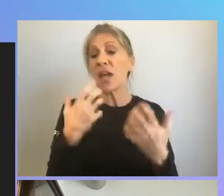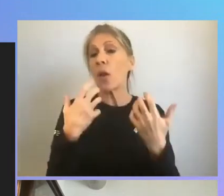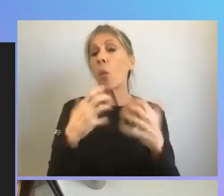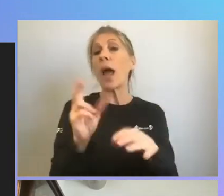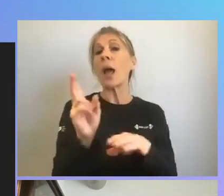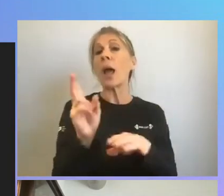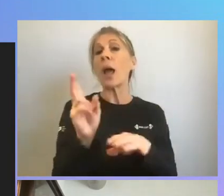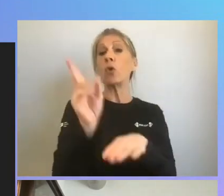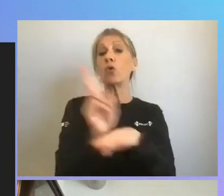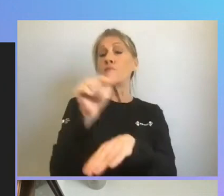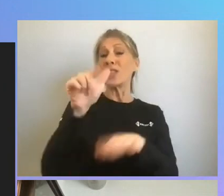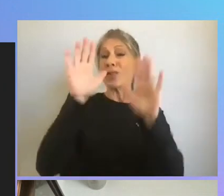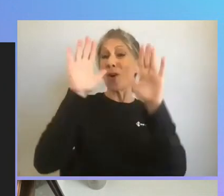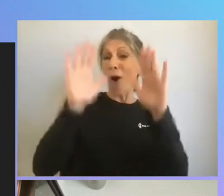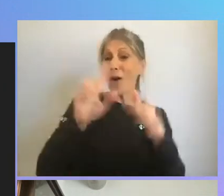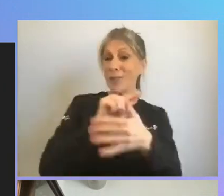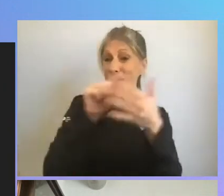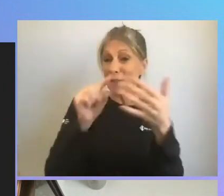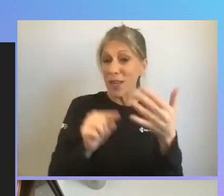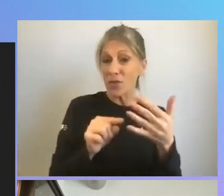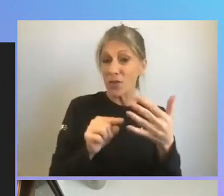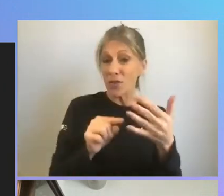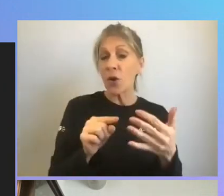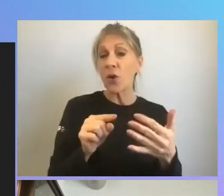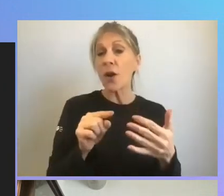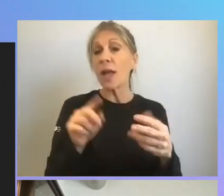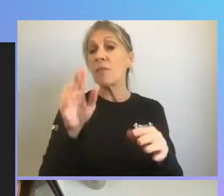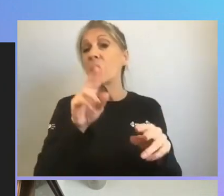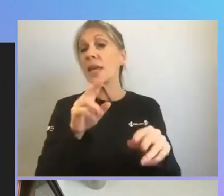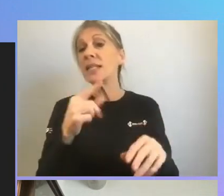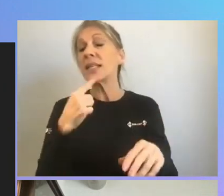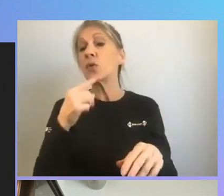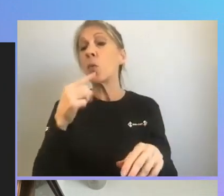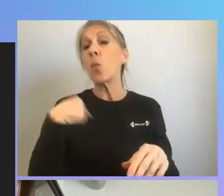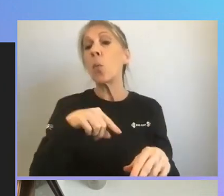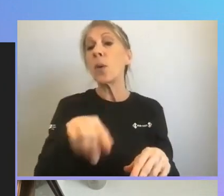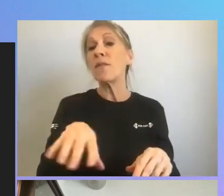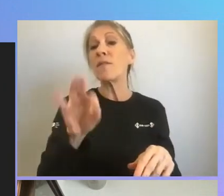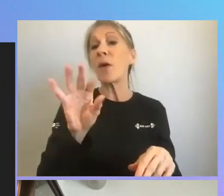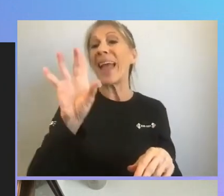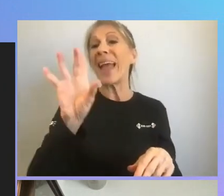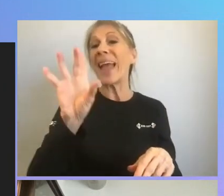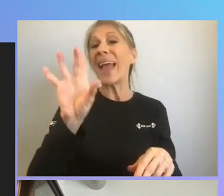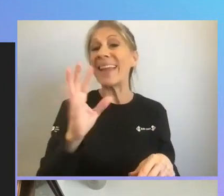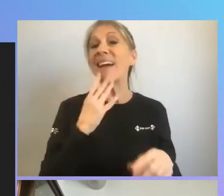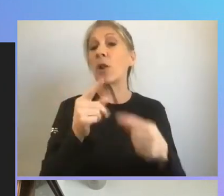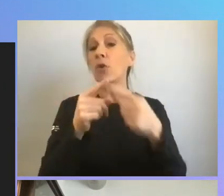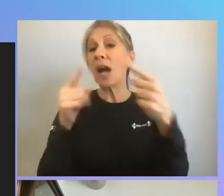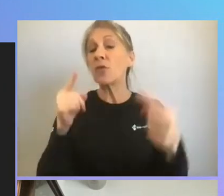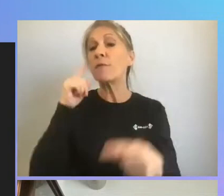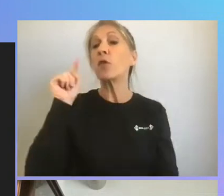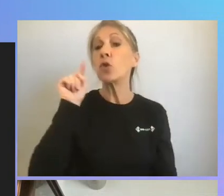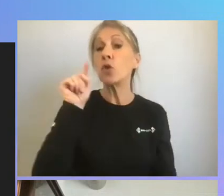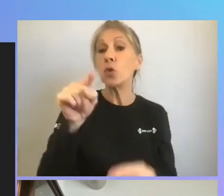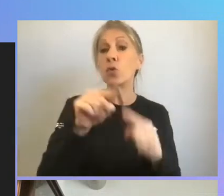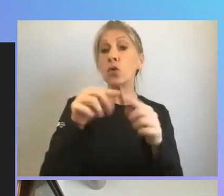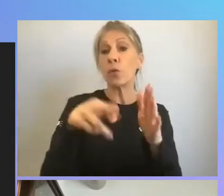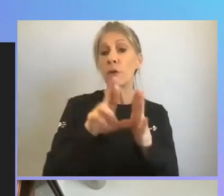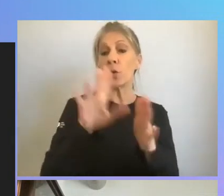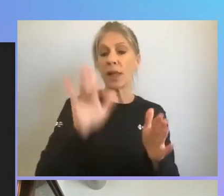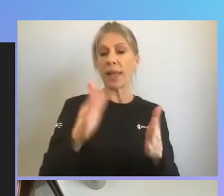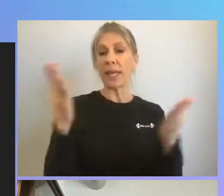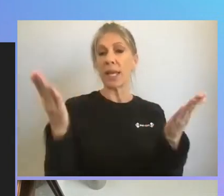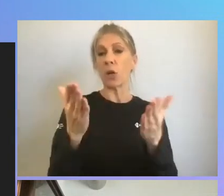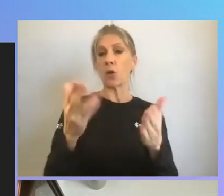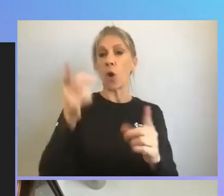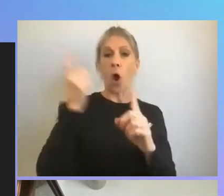use this awesome feature of the extension. I'm hovering over right now. It says we found 8 color contrast issues for you to review. Click here to automatically review them. So I'm